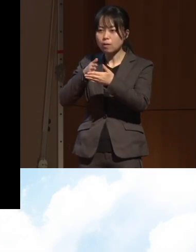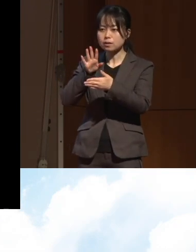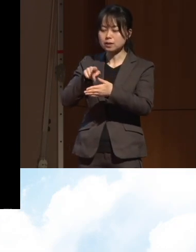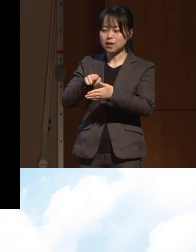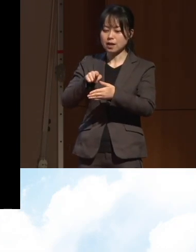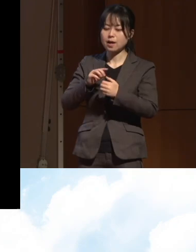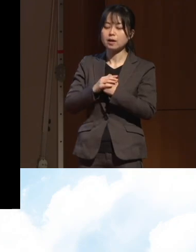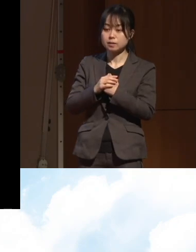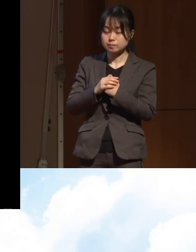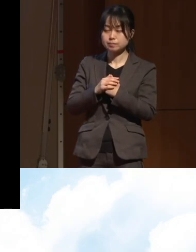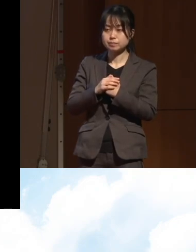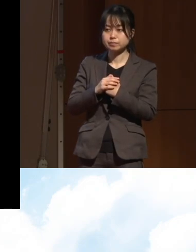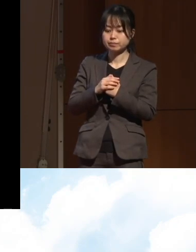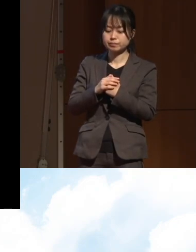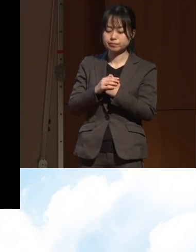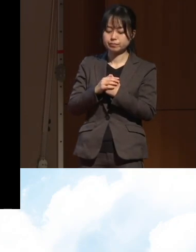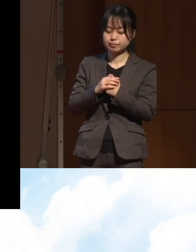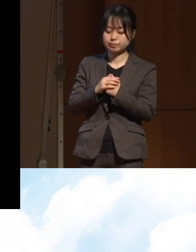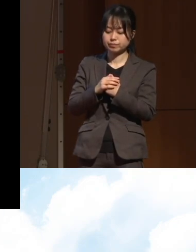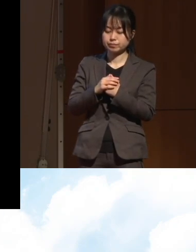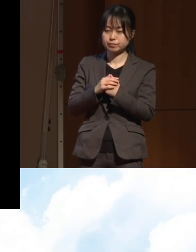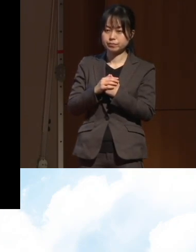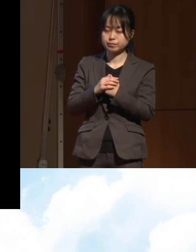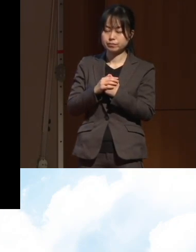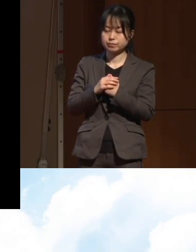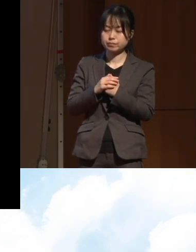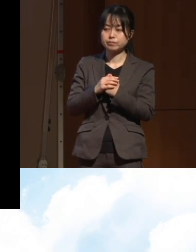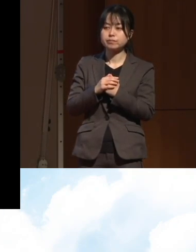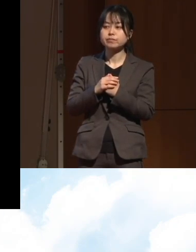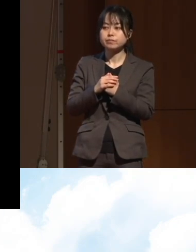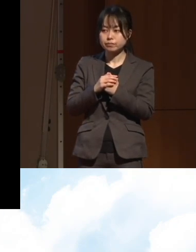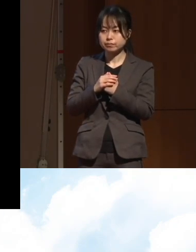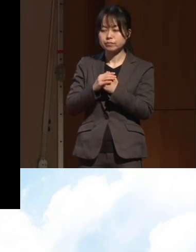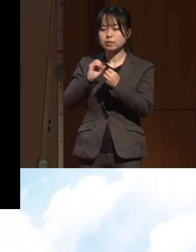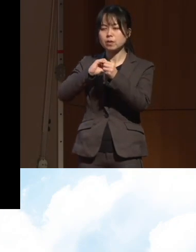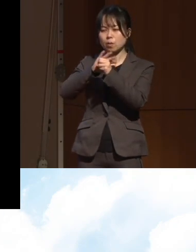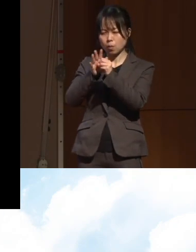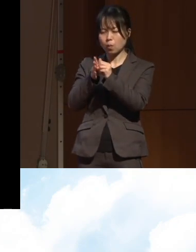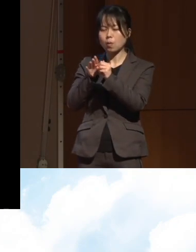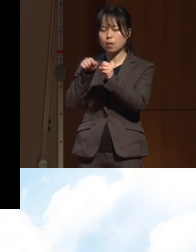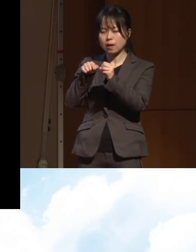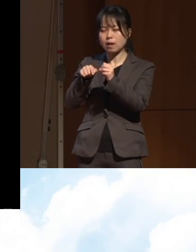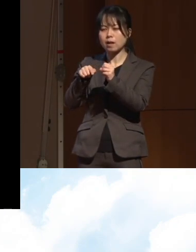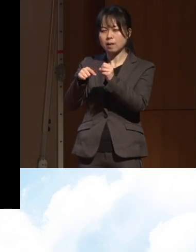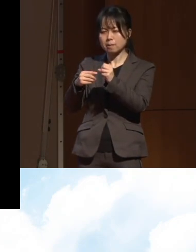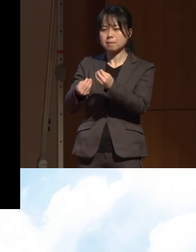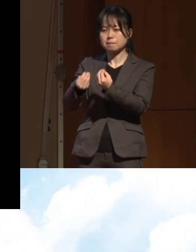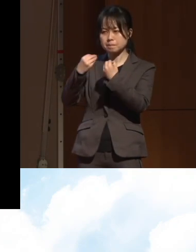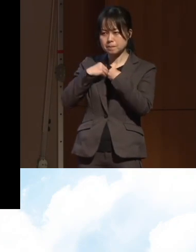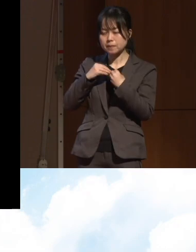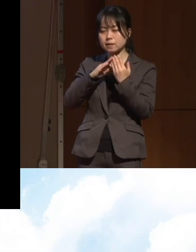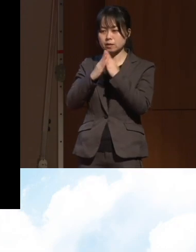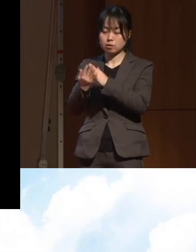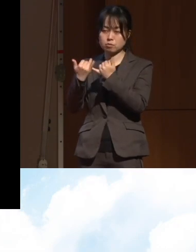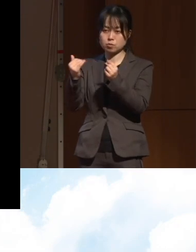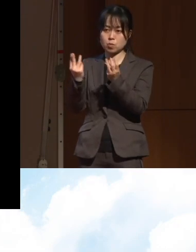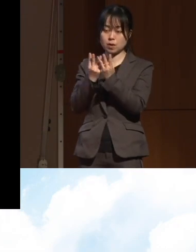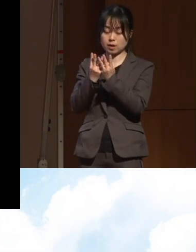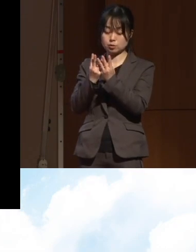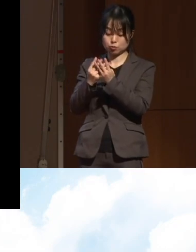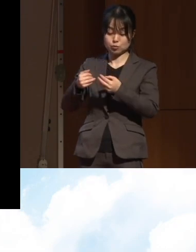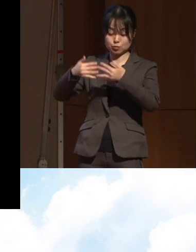to COVID-19 published by WHO. Over 7 million people have passed away by